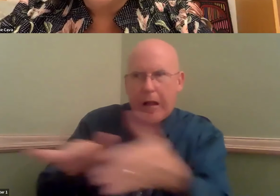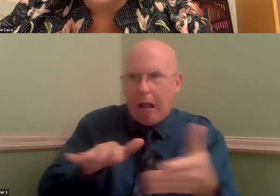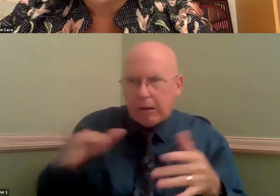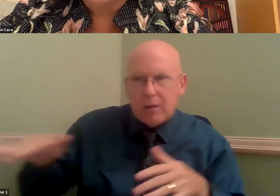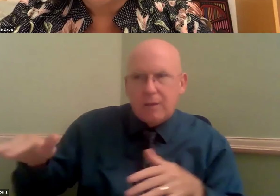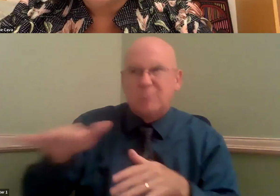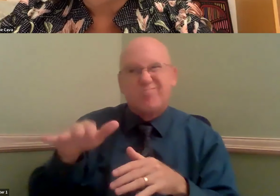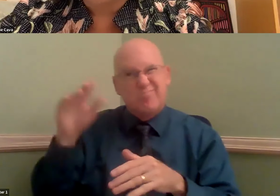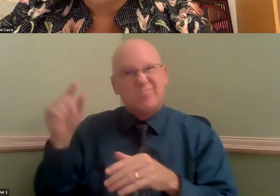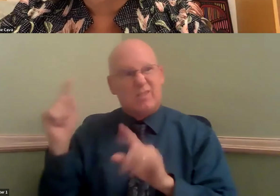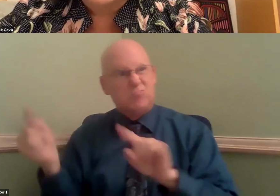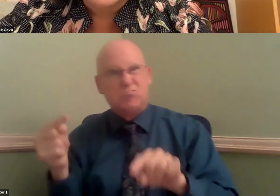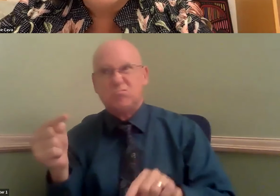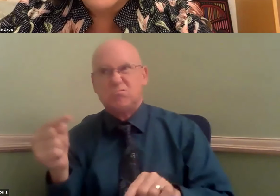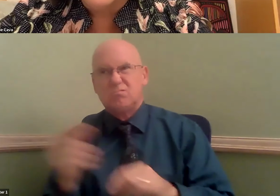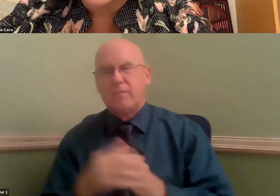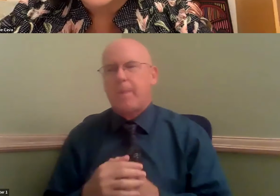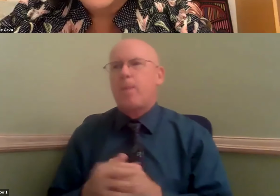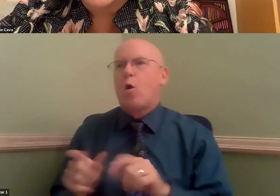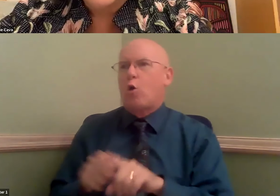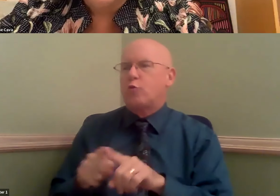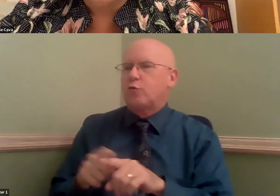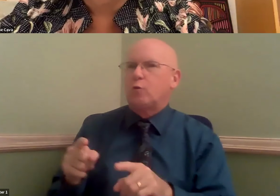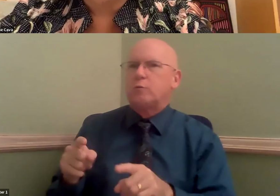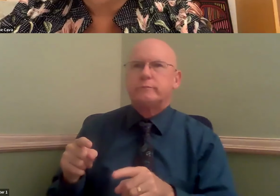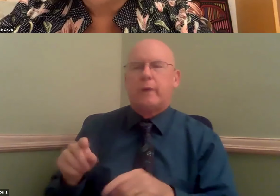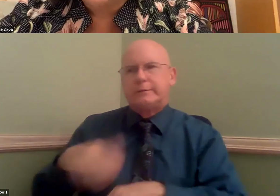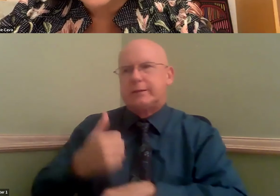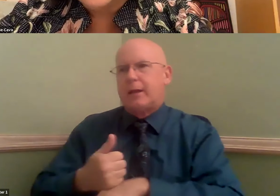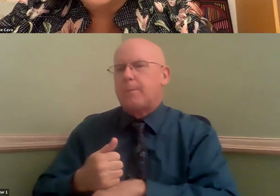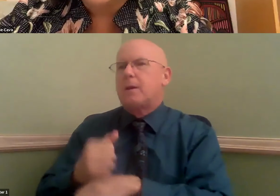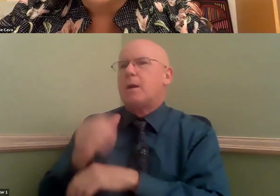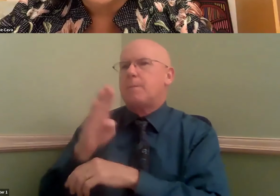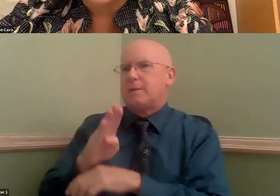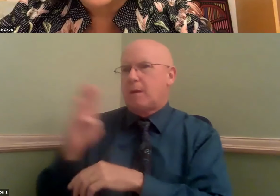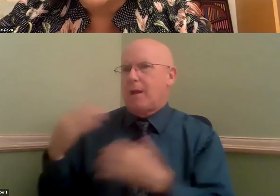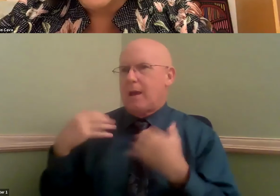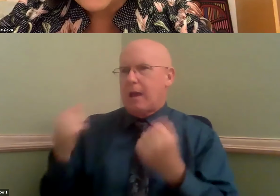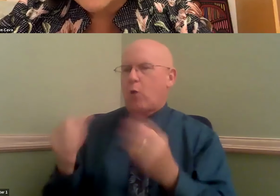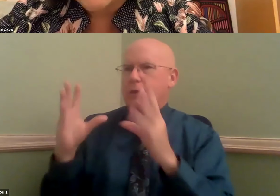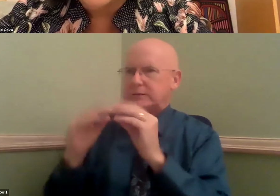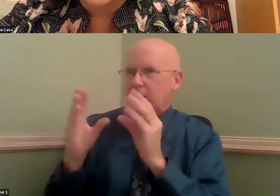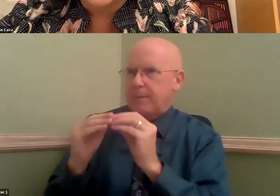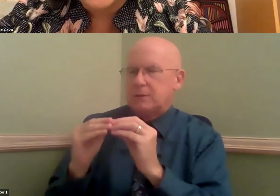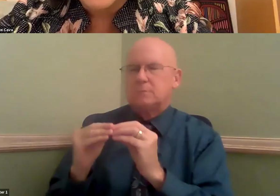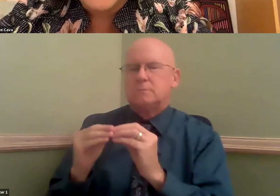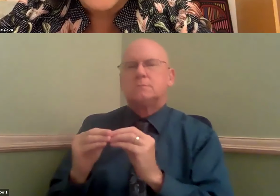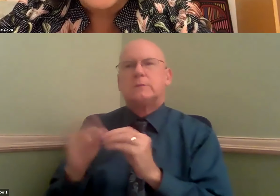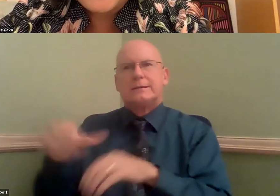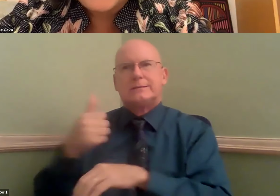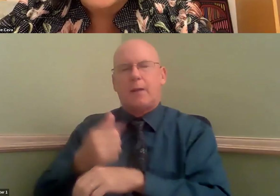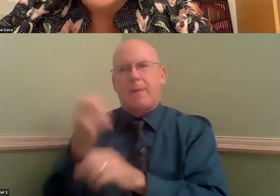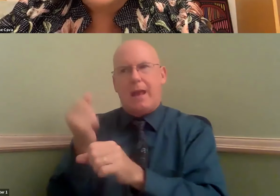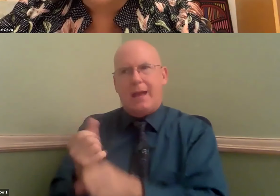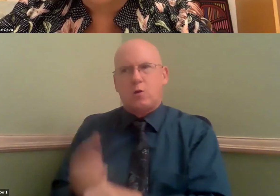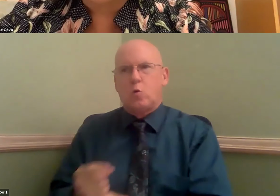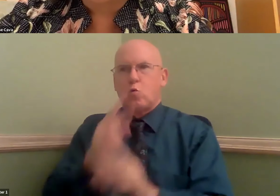pioneered the first Biscayne Bay Health Summit, legislated to create an annual report card, which is 2 years in